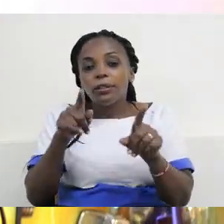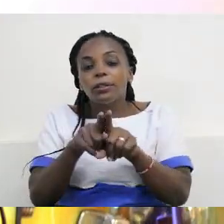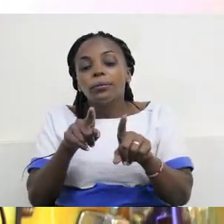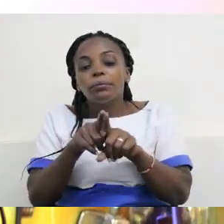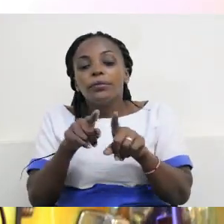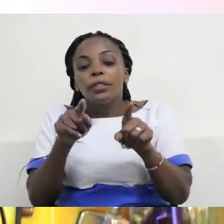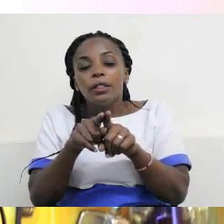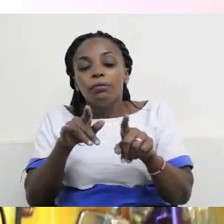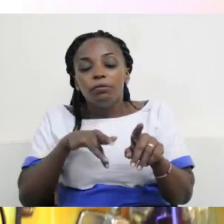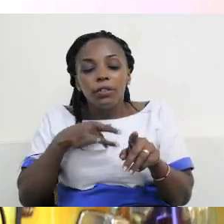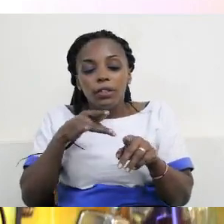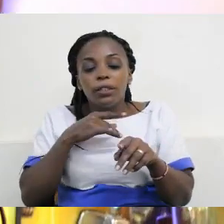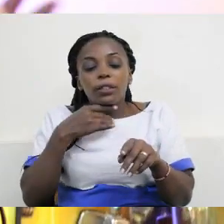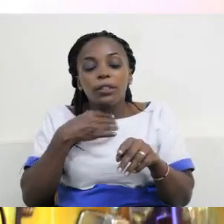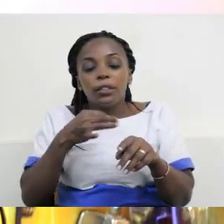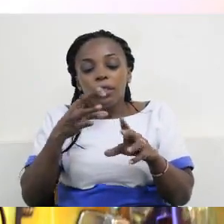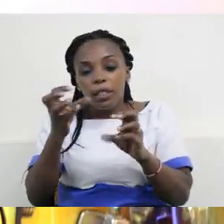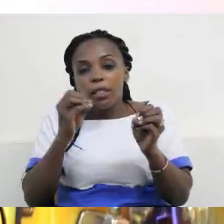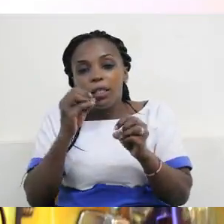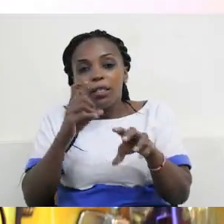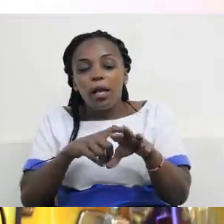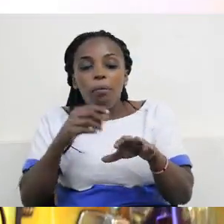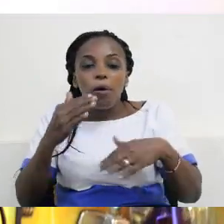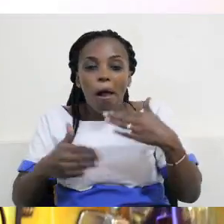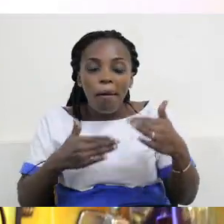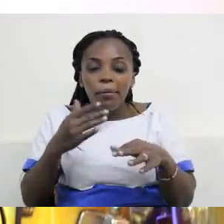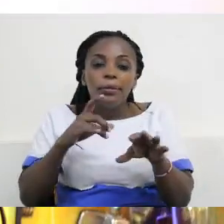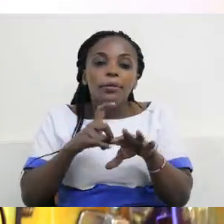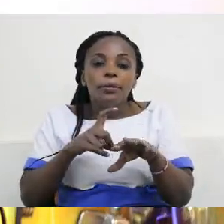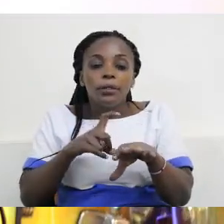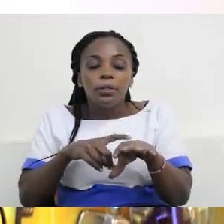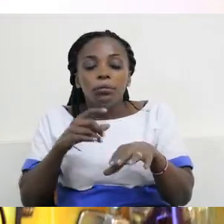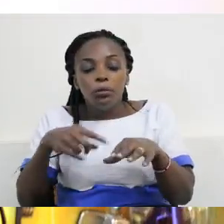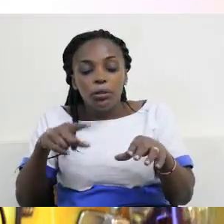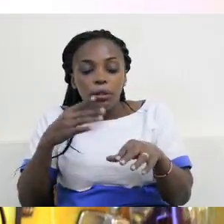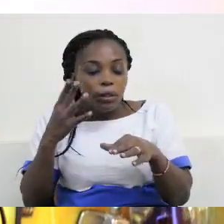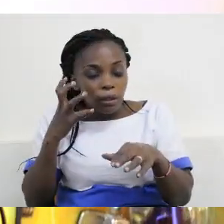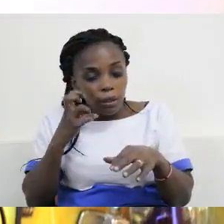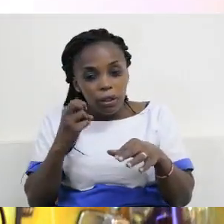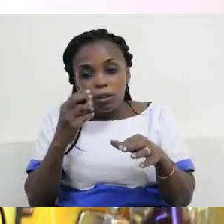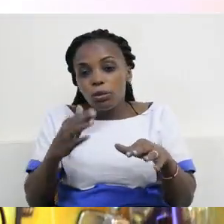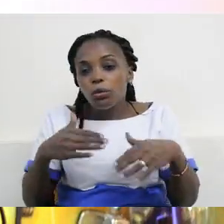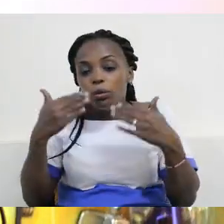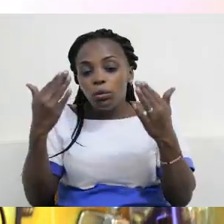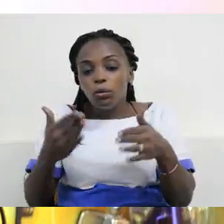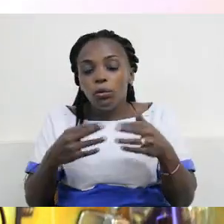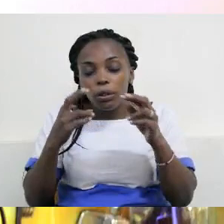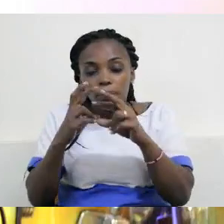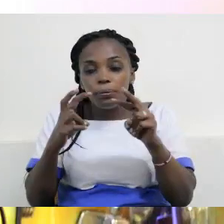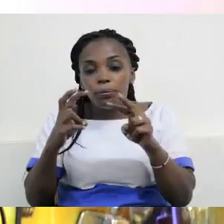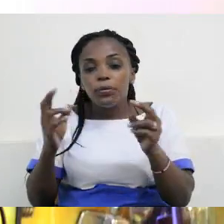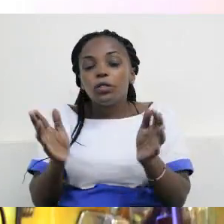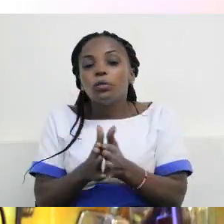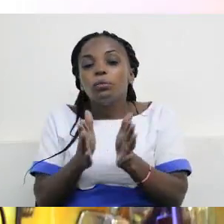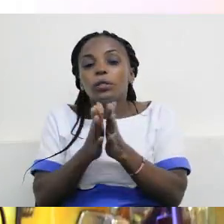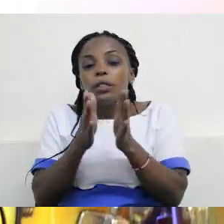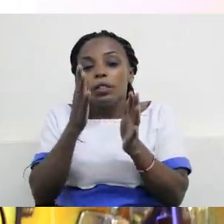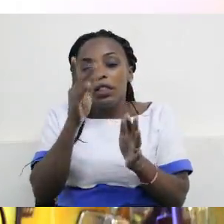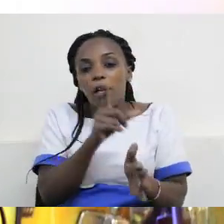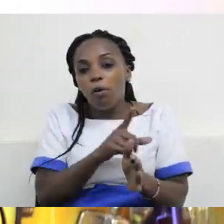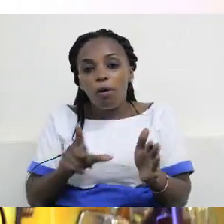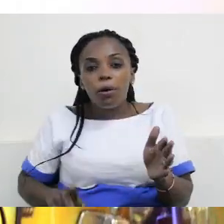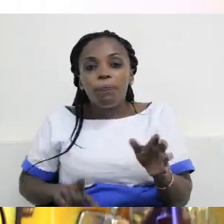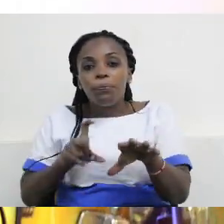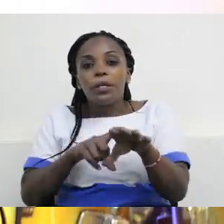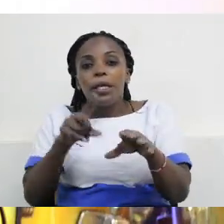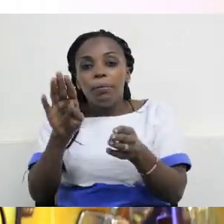when we don't feel like it, when we are happy and when we are sad, always seek to bring praise to the Lord. When